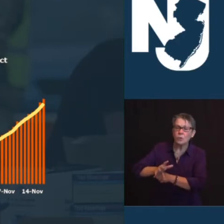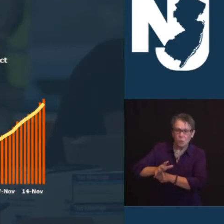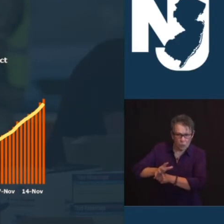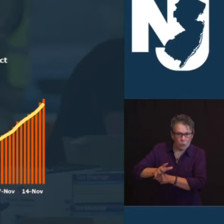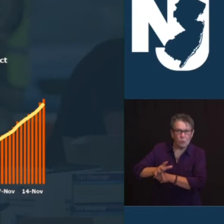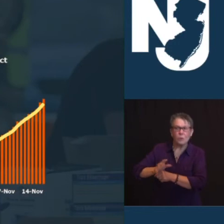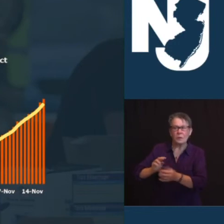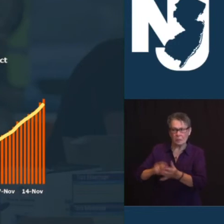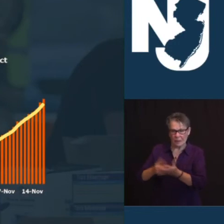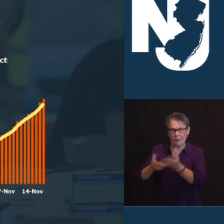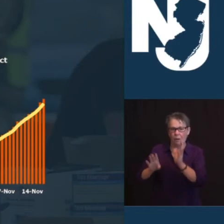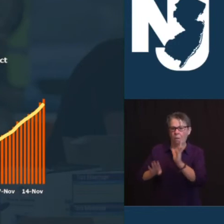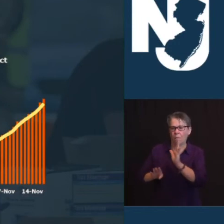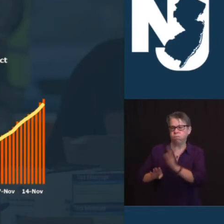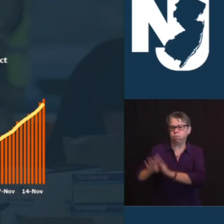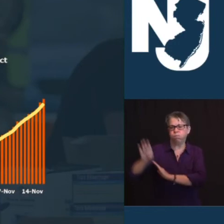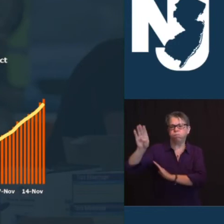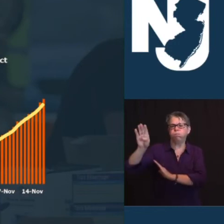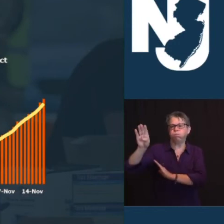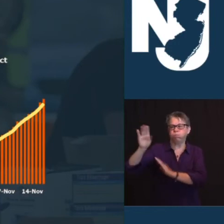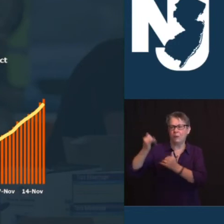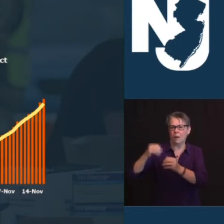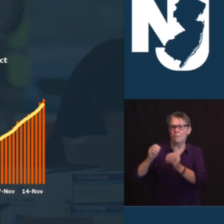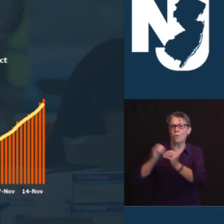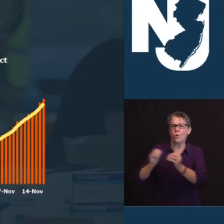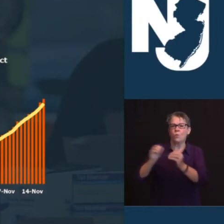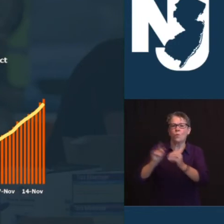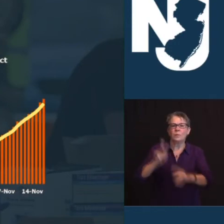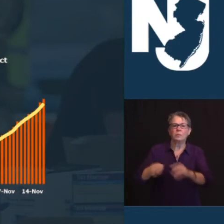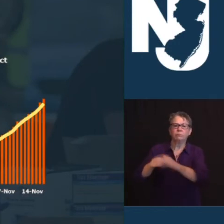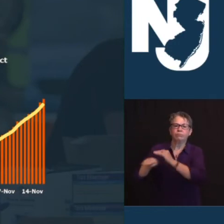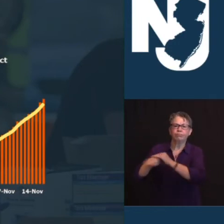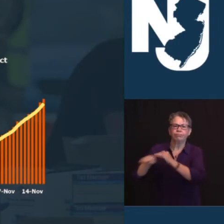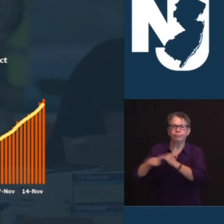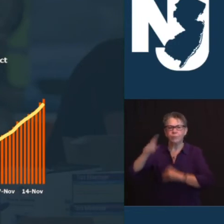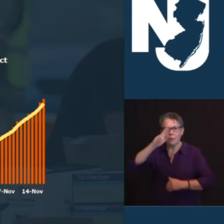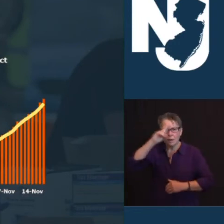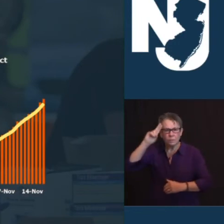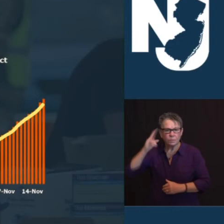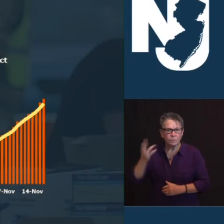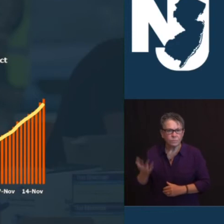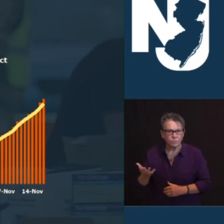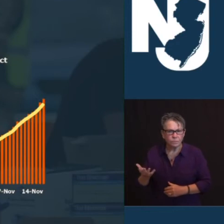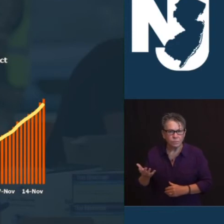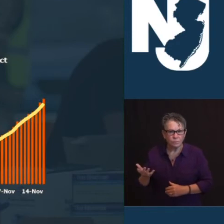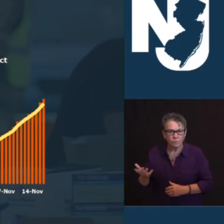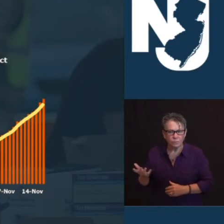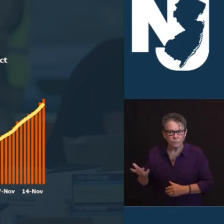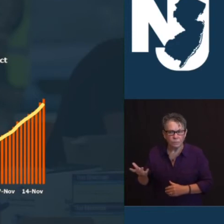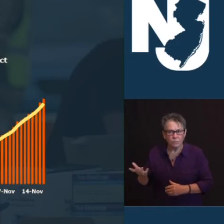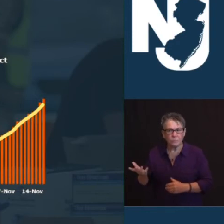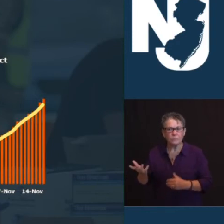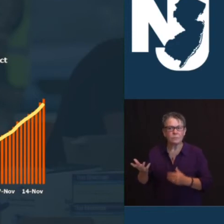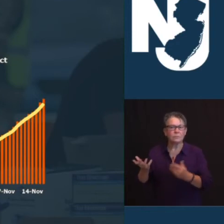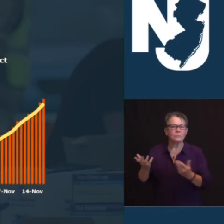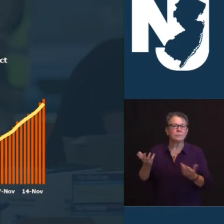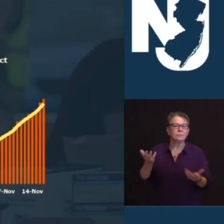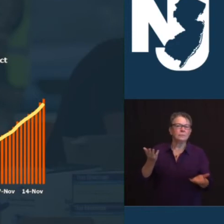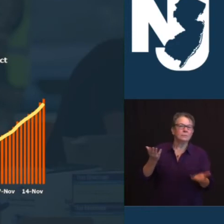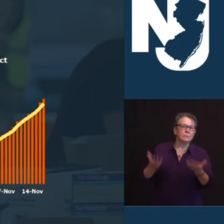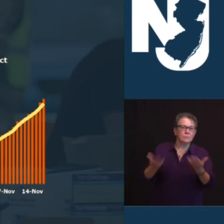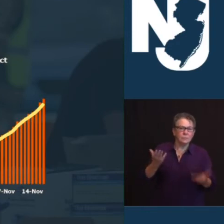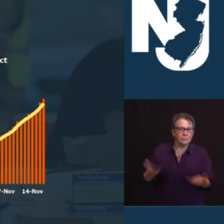or two, and that is, I think, overwhelmingly due to the fact that we now have things like the Abbott Binax Now test. We will soon